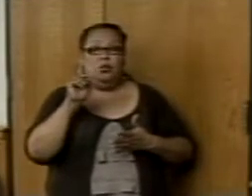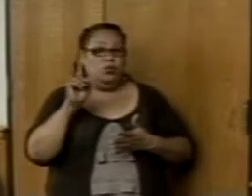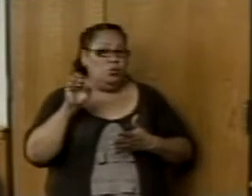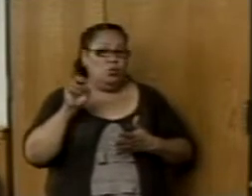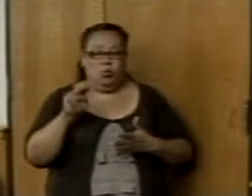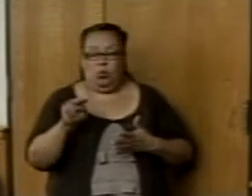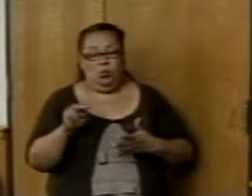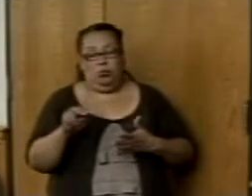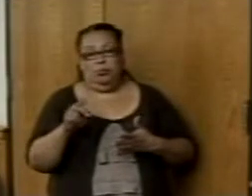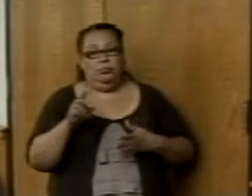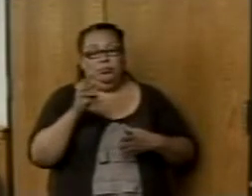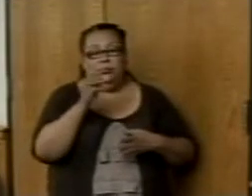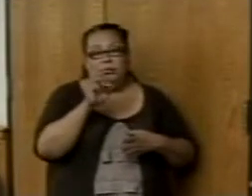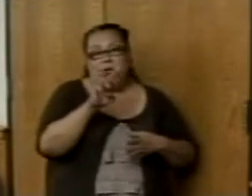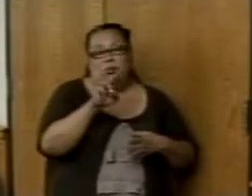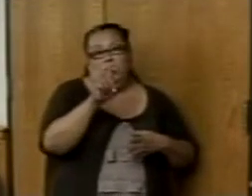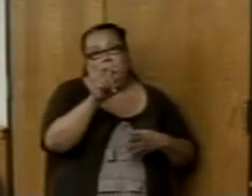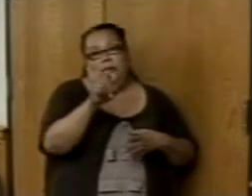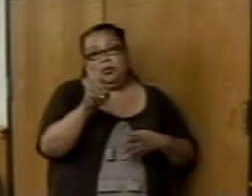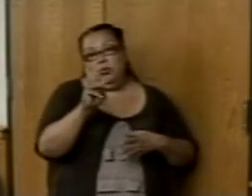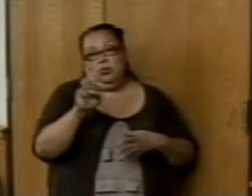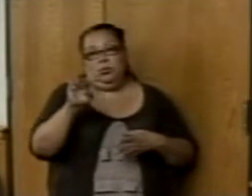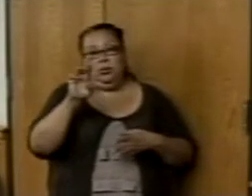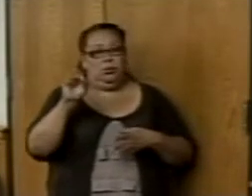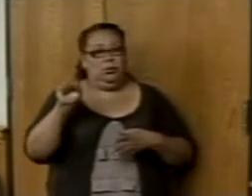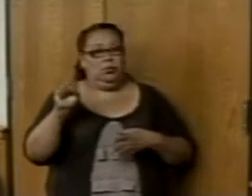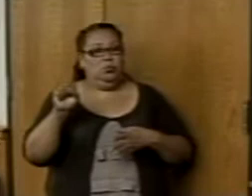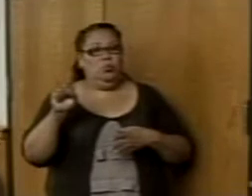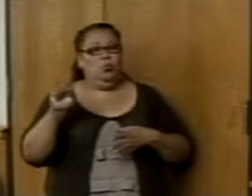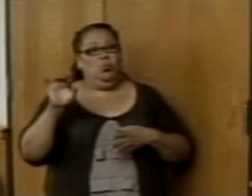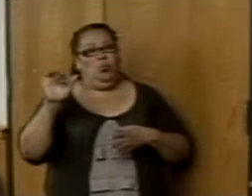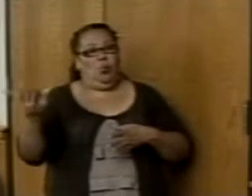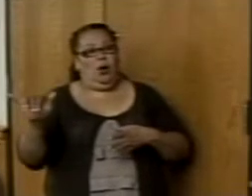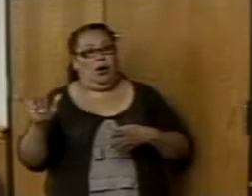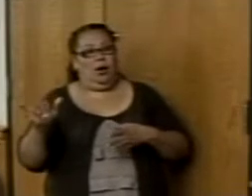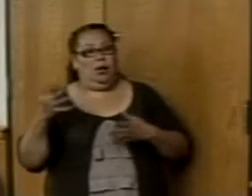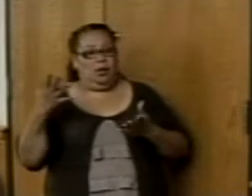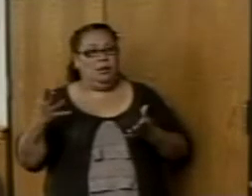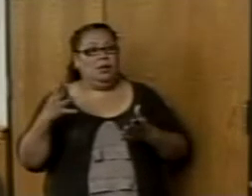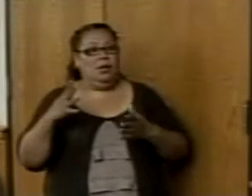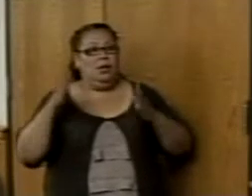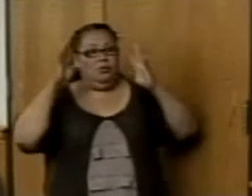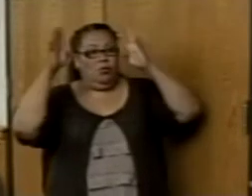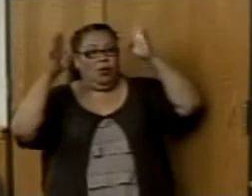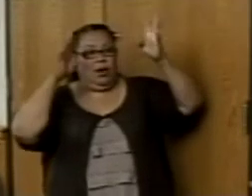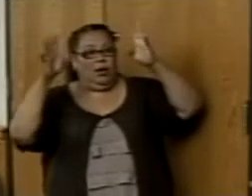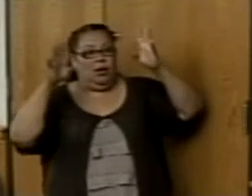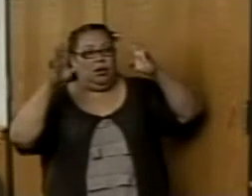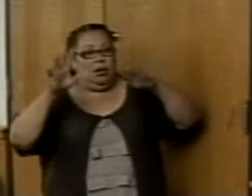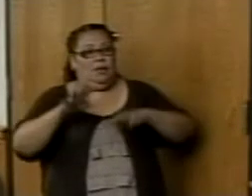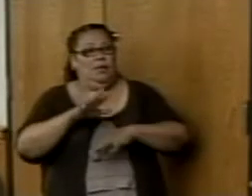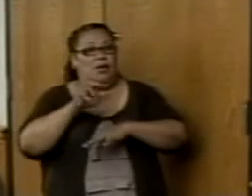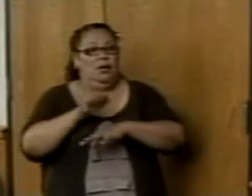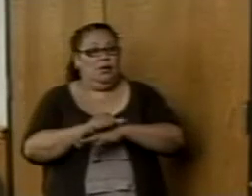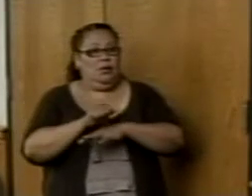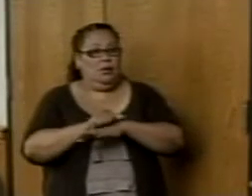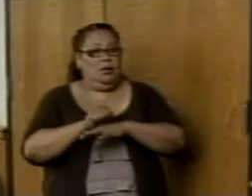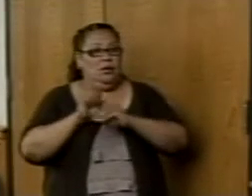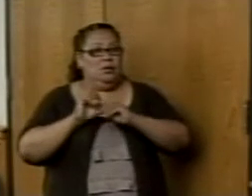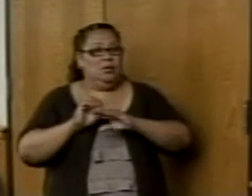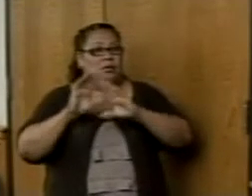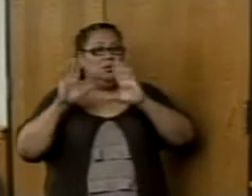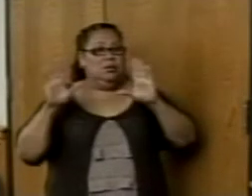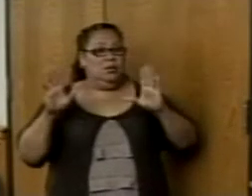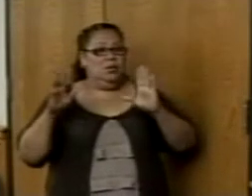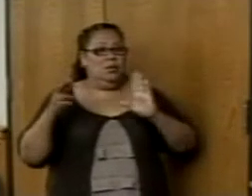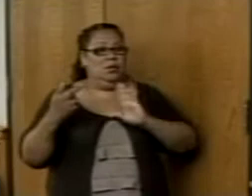Y's policy. This is the policy that the board has created and has adopted. So in the policy, it's very clear that